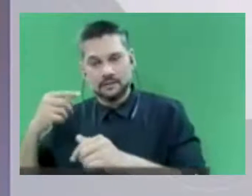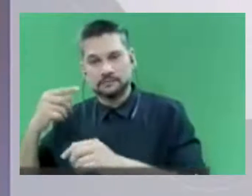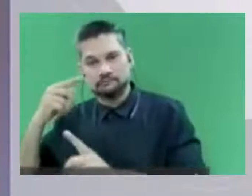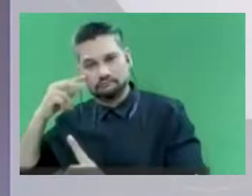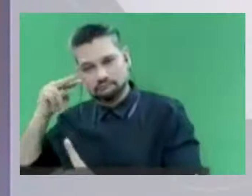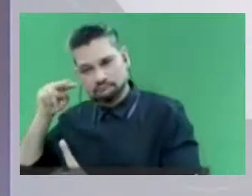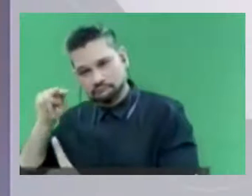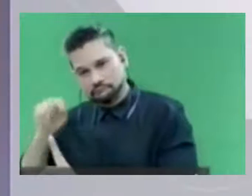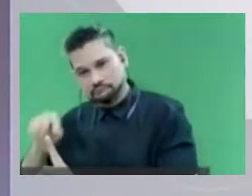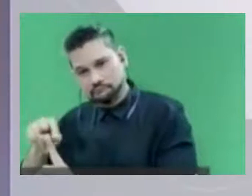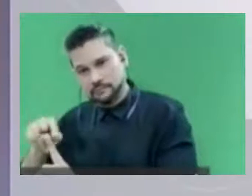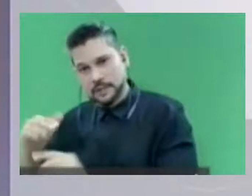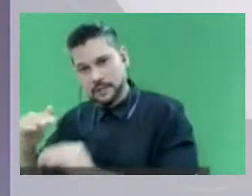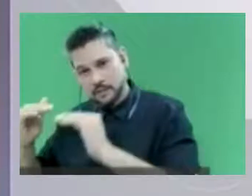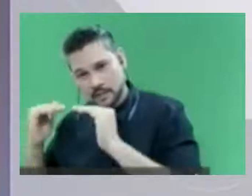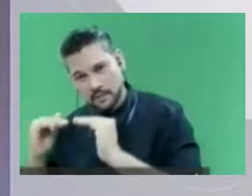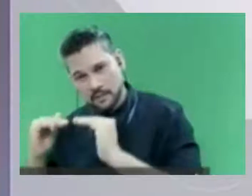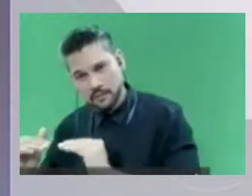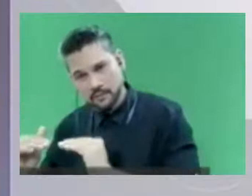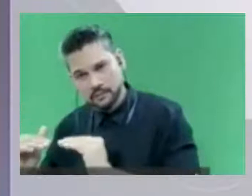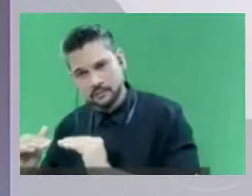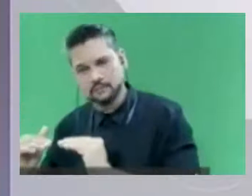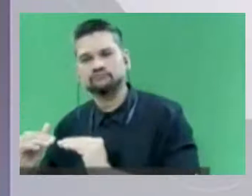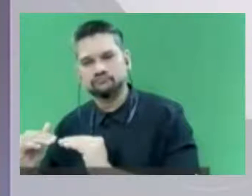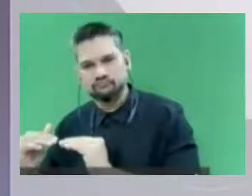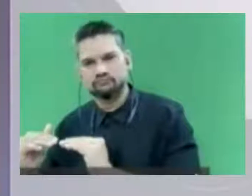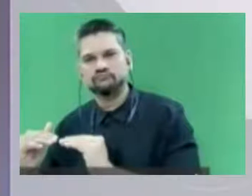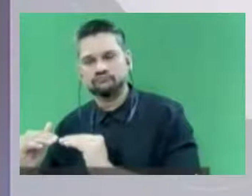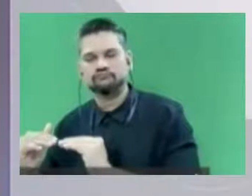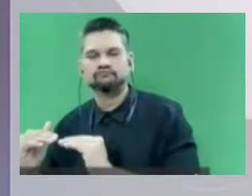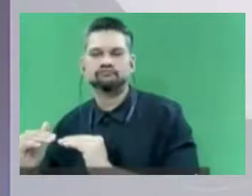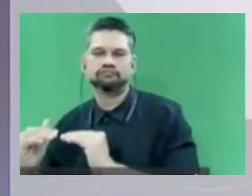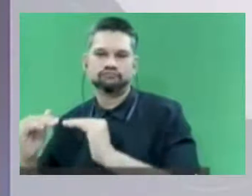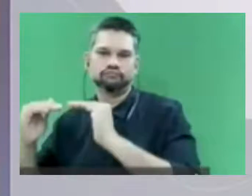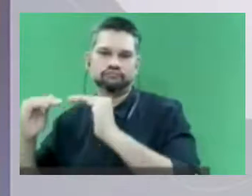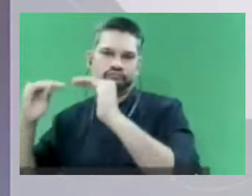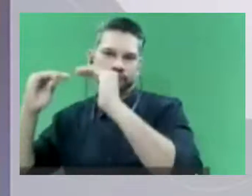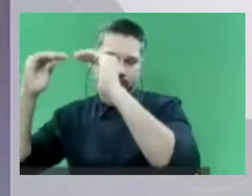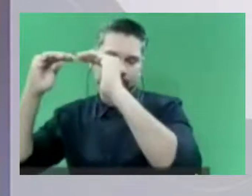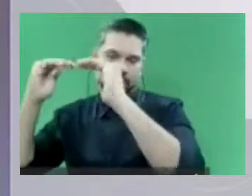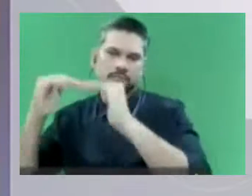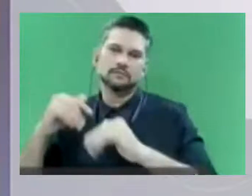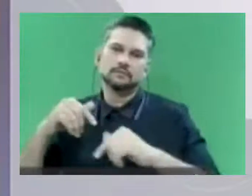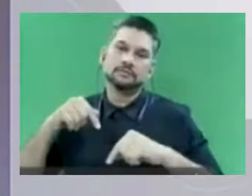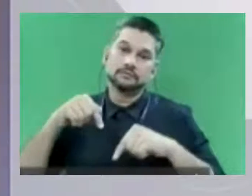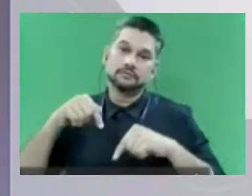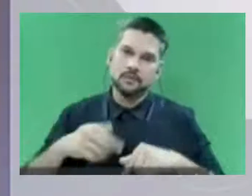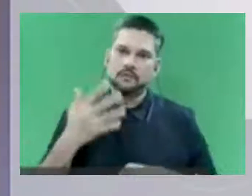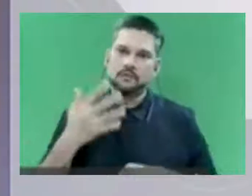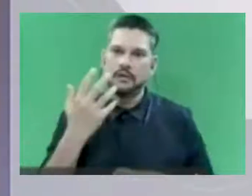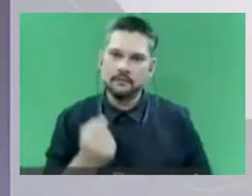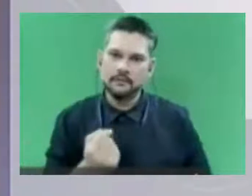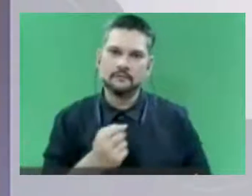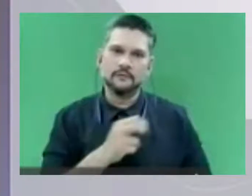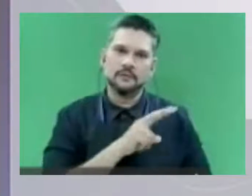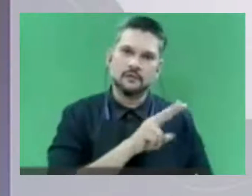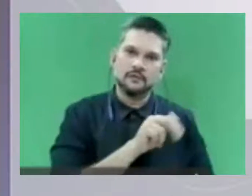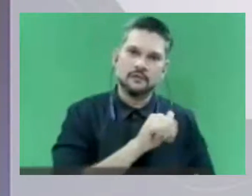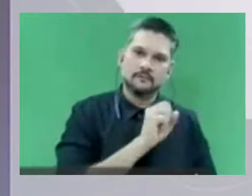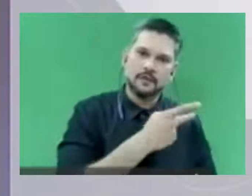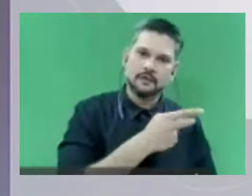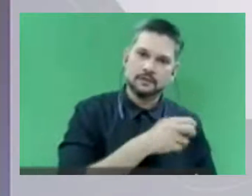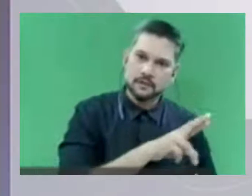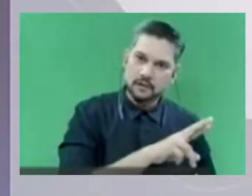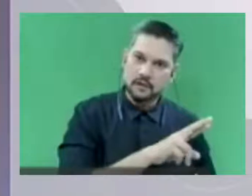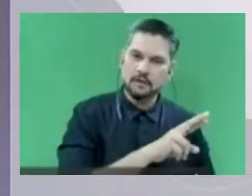involving a multi-stakeholder community. So what are we doing? We have a specific session with Vashkar bhai, who's going to be leading